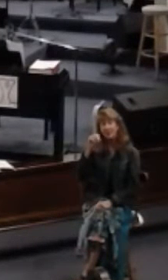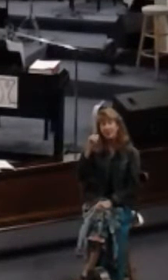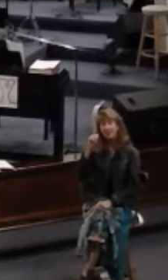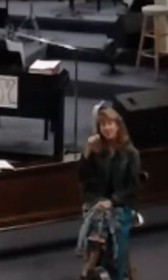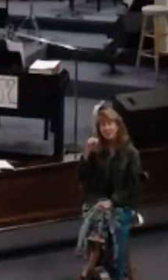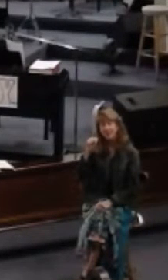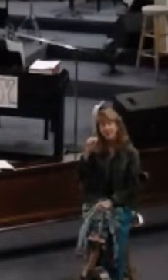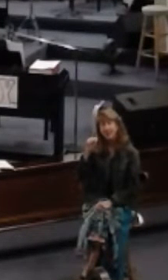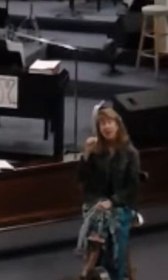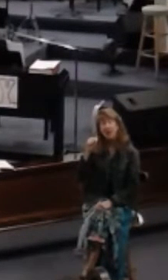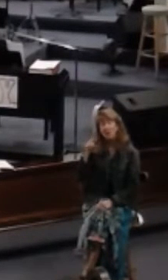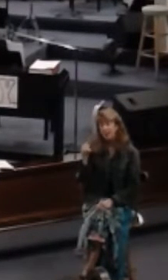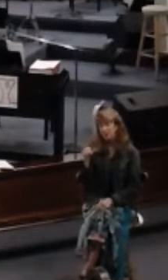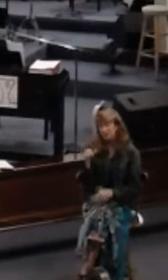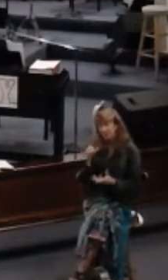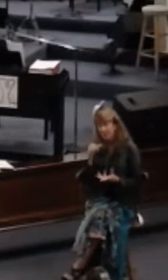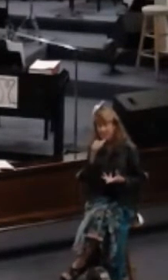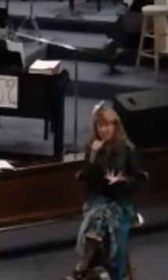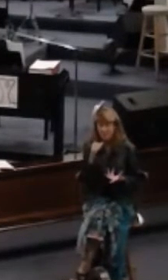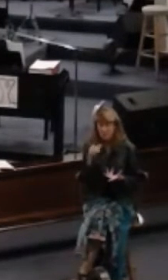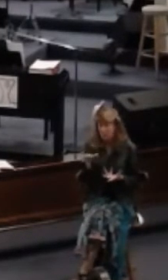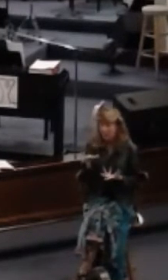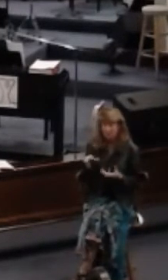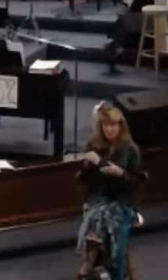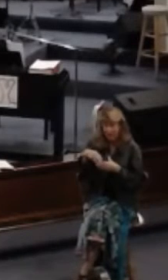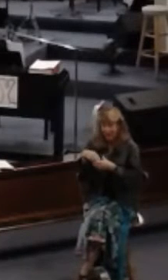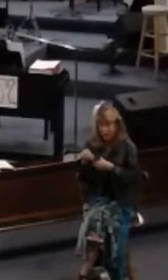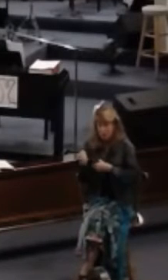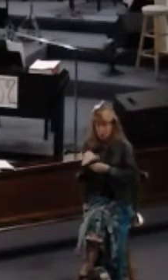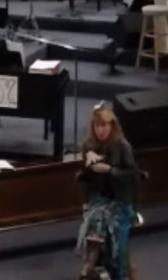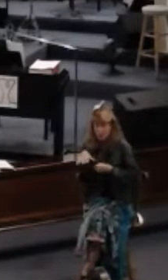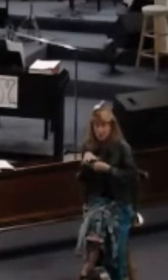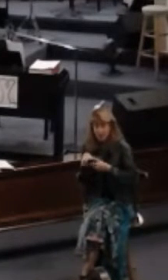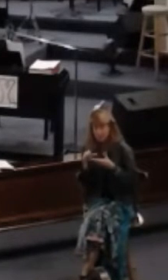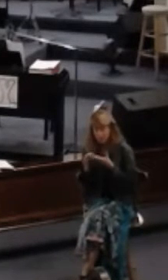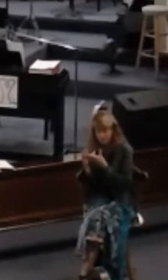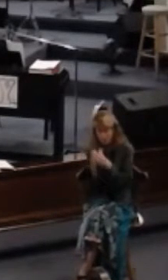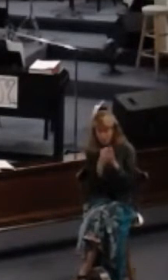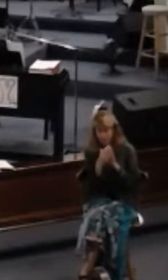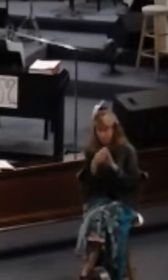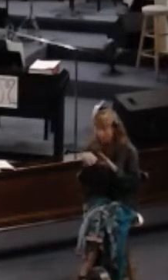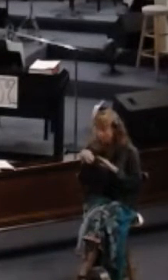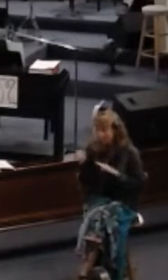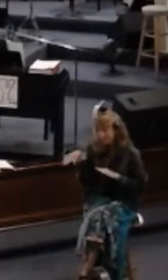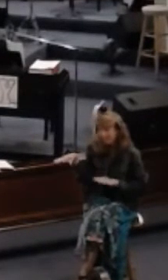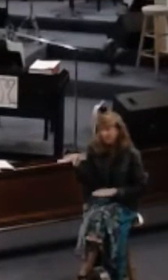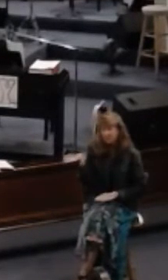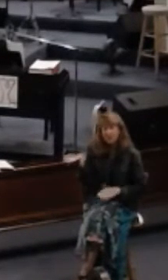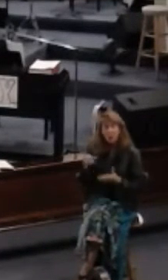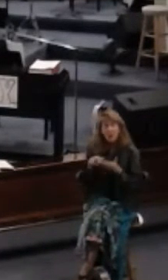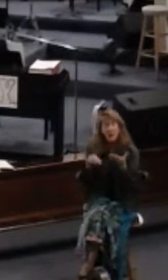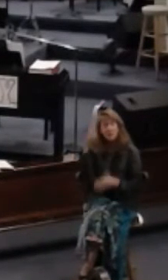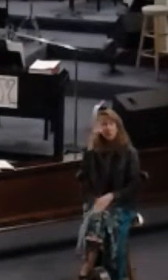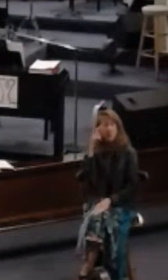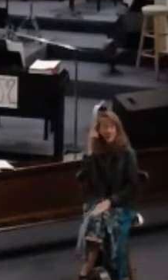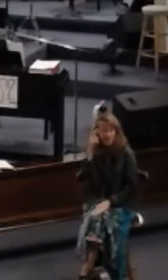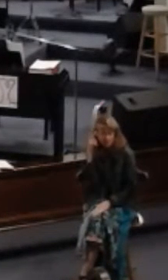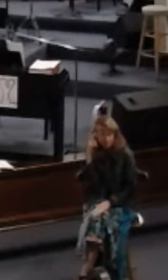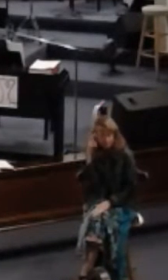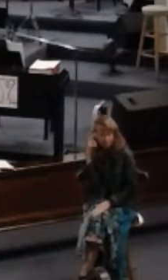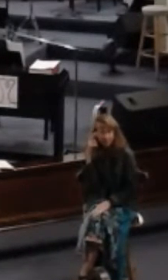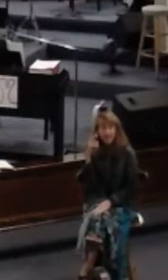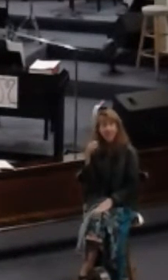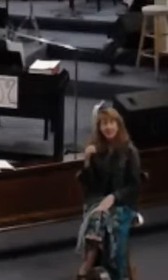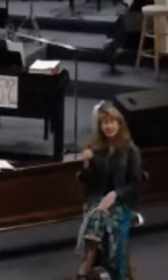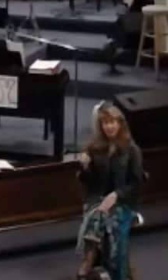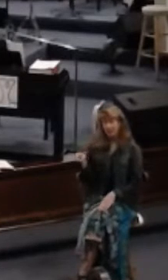mean, it was kind of an out of sight, out of mind kind of a thing. I mean, whatever the reason, these widows